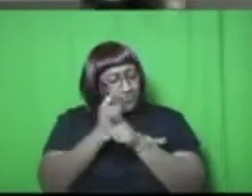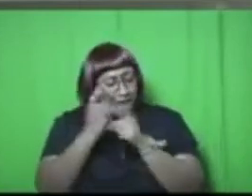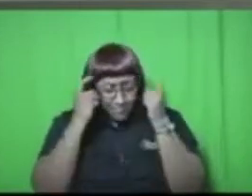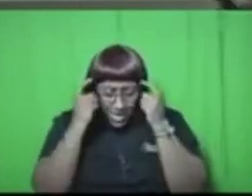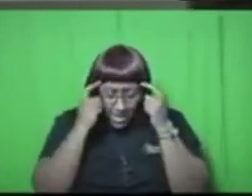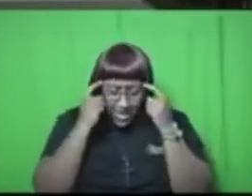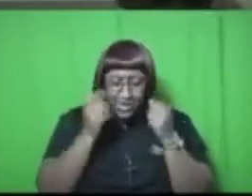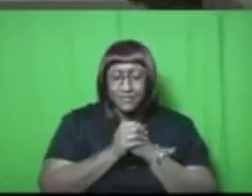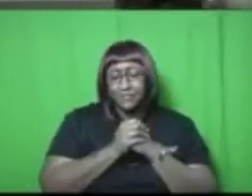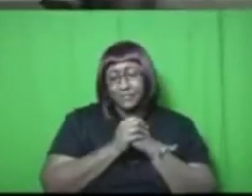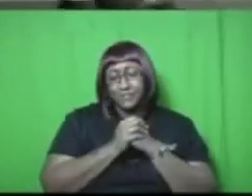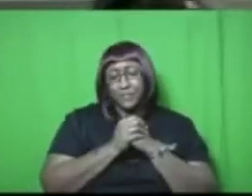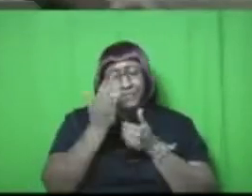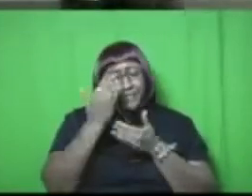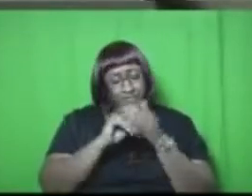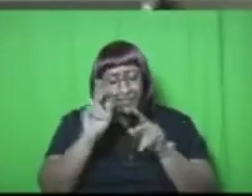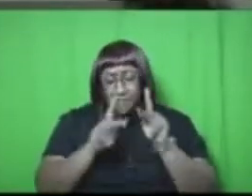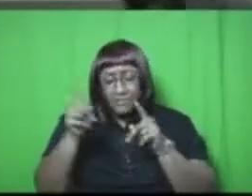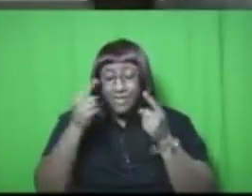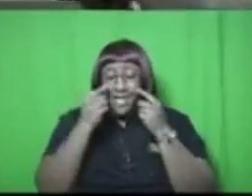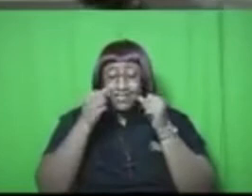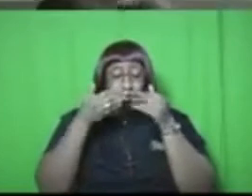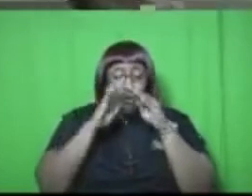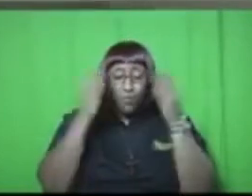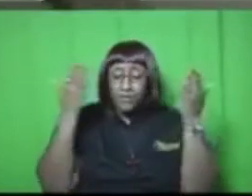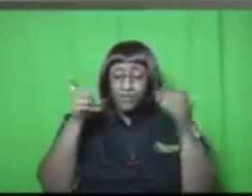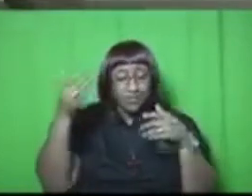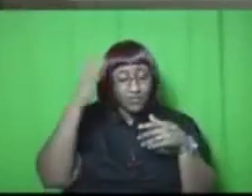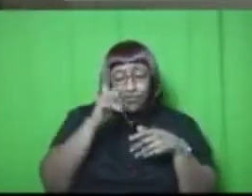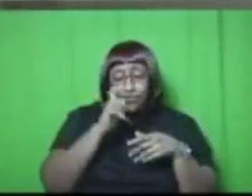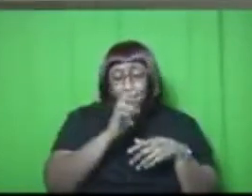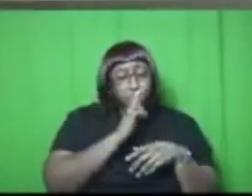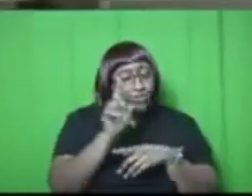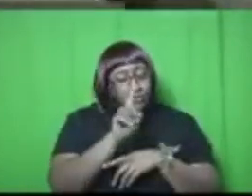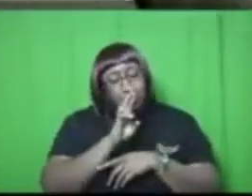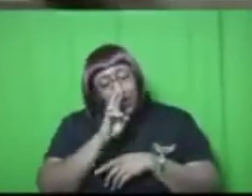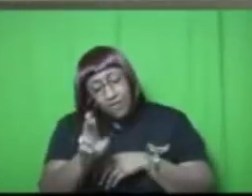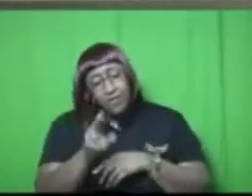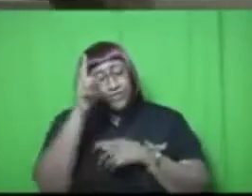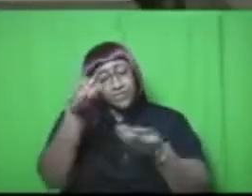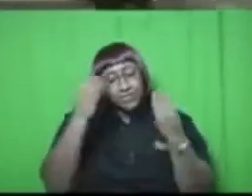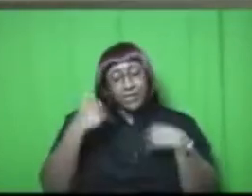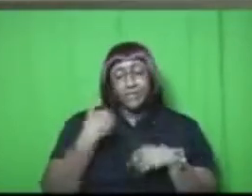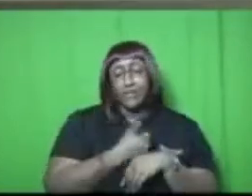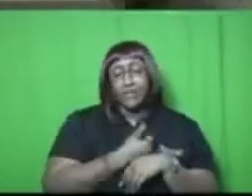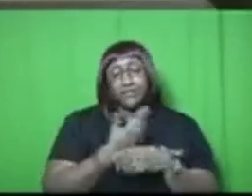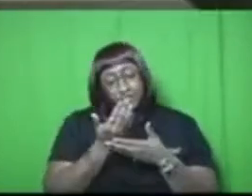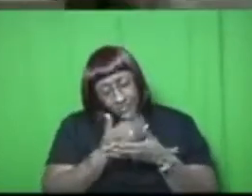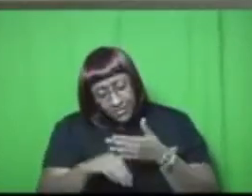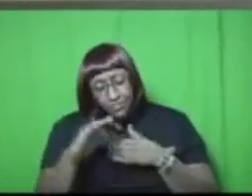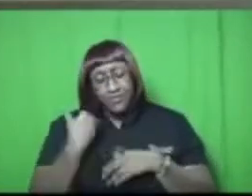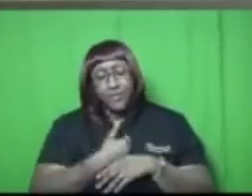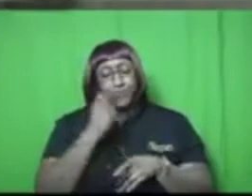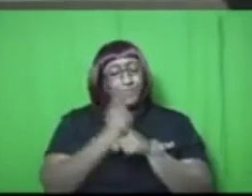mind. Some people, their eyes are open, but they don't even know who they are, where they are. And you gave us a portion of